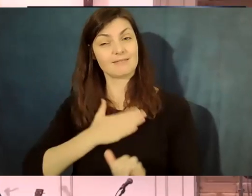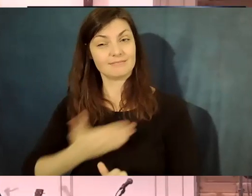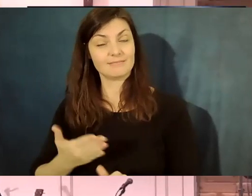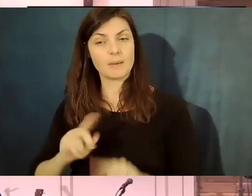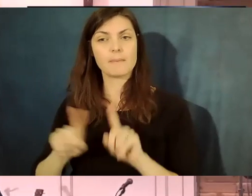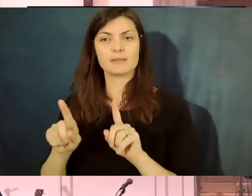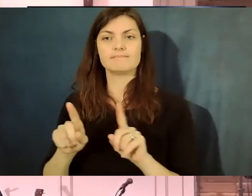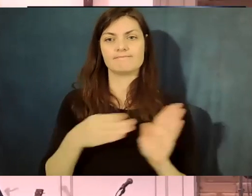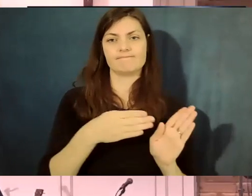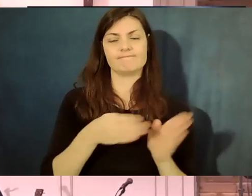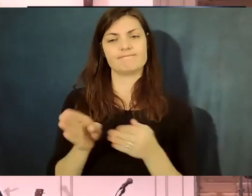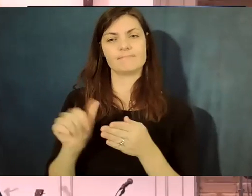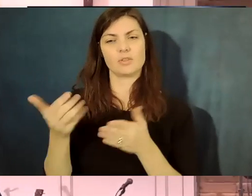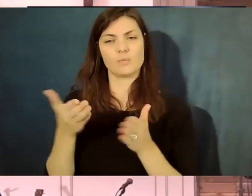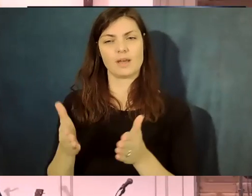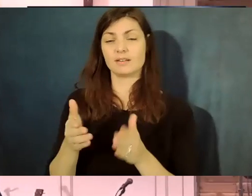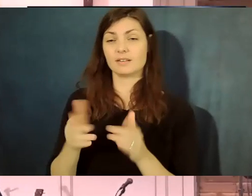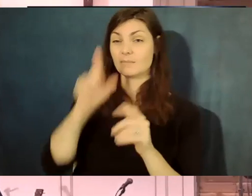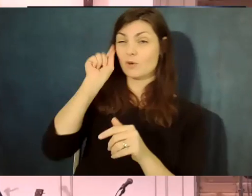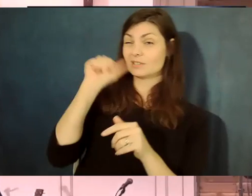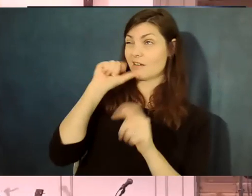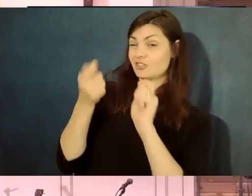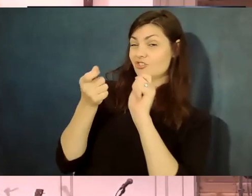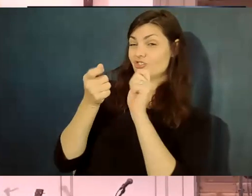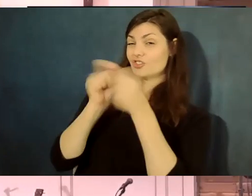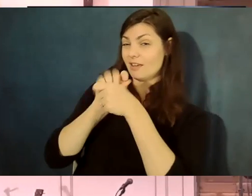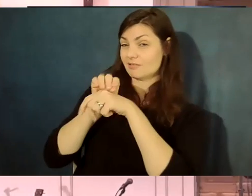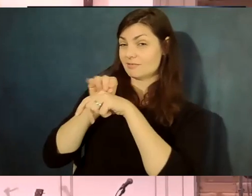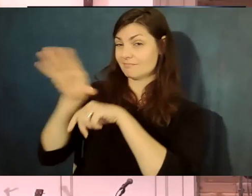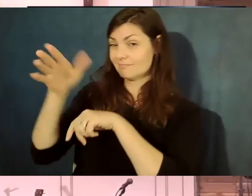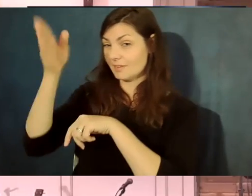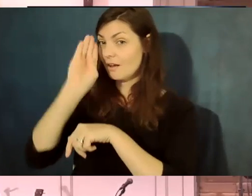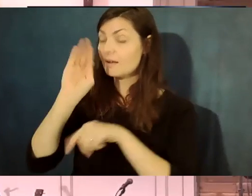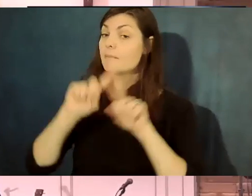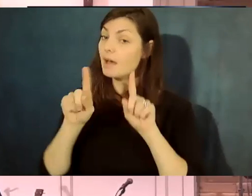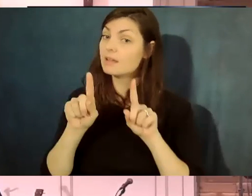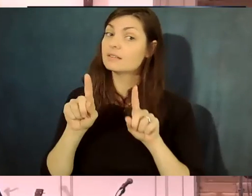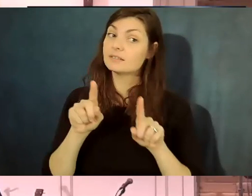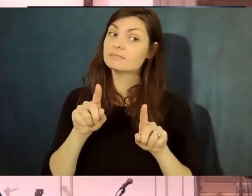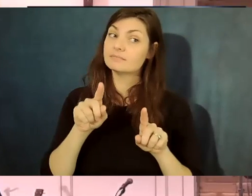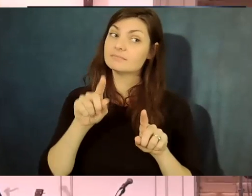see. Moses didn't change God, but in a way, he changed the people standing before God.